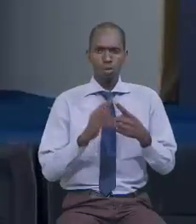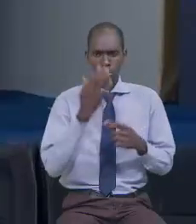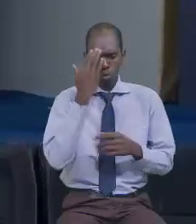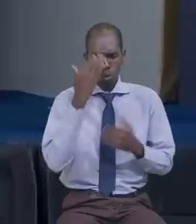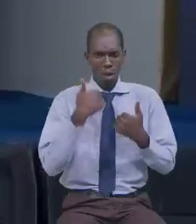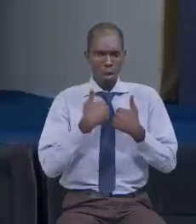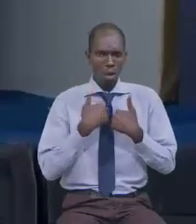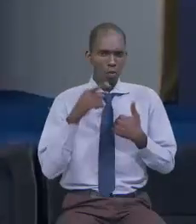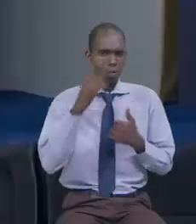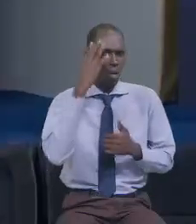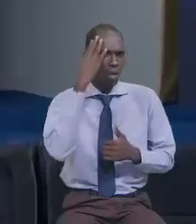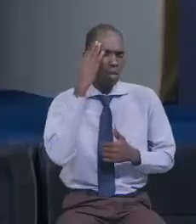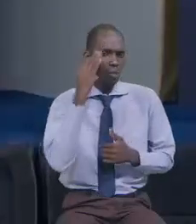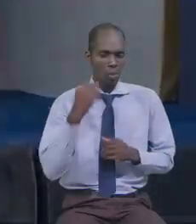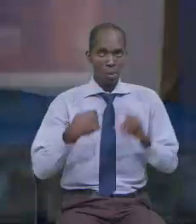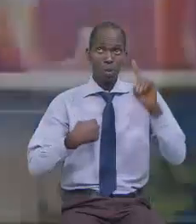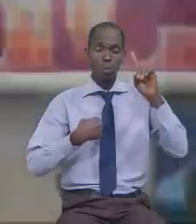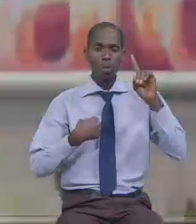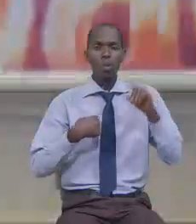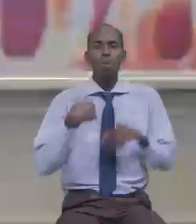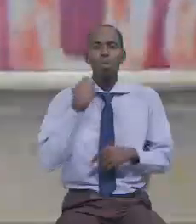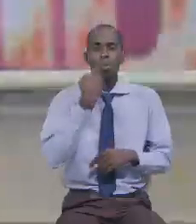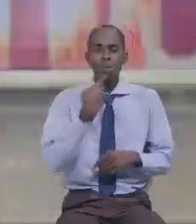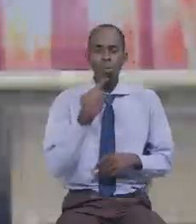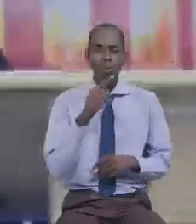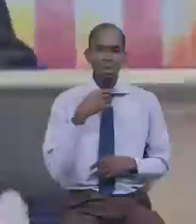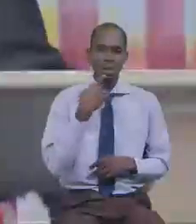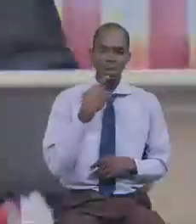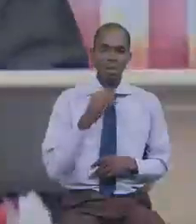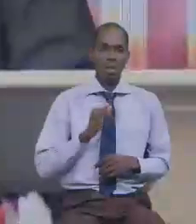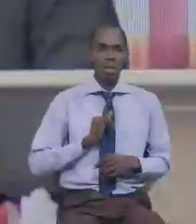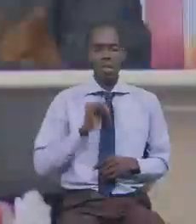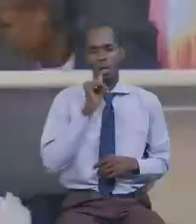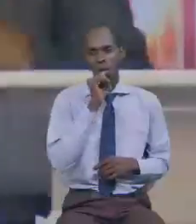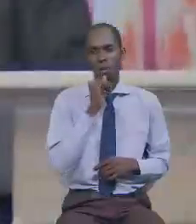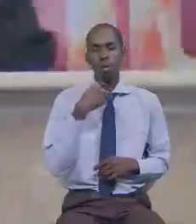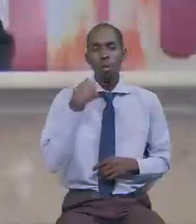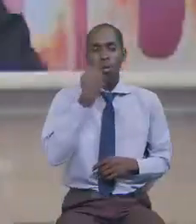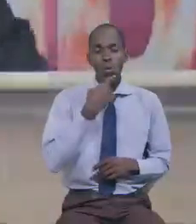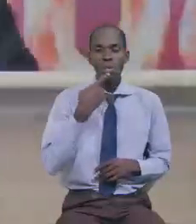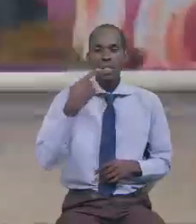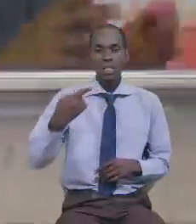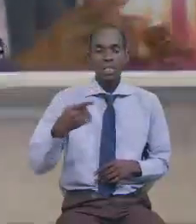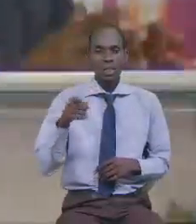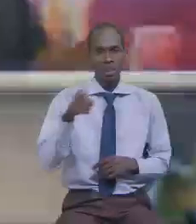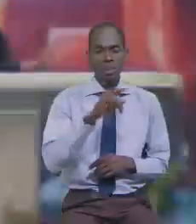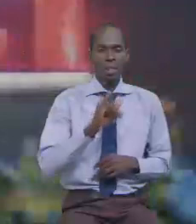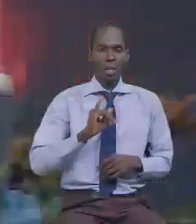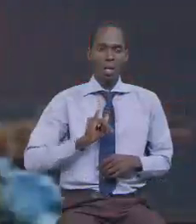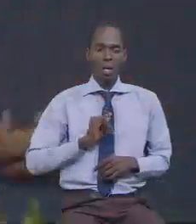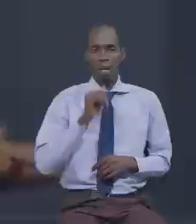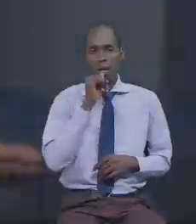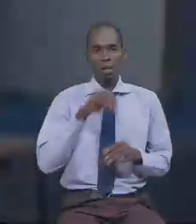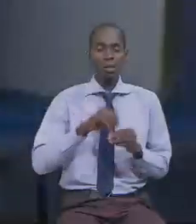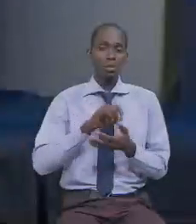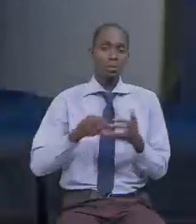me? Whom say ye that I am? In verse 16, and